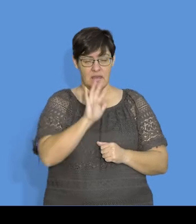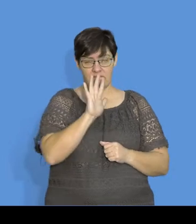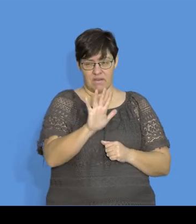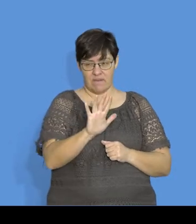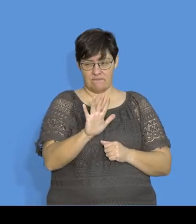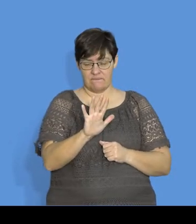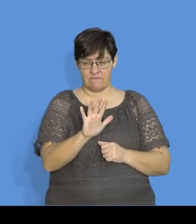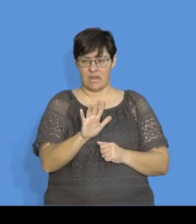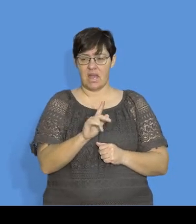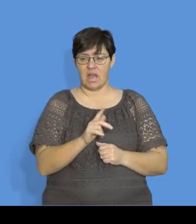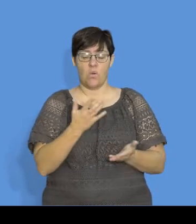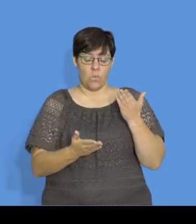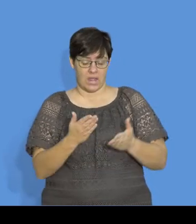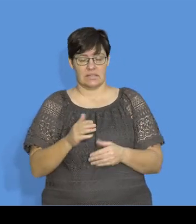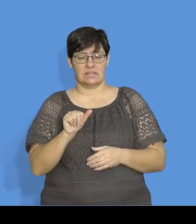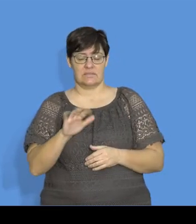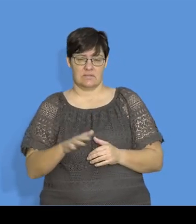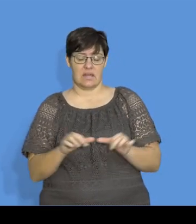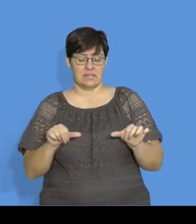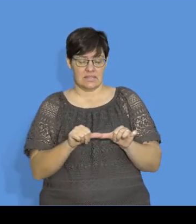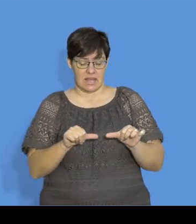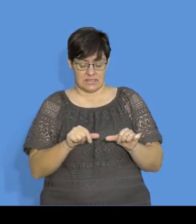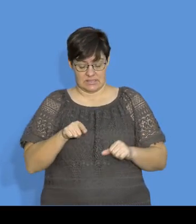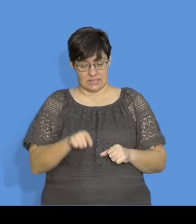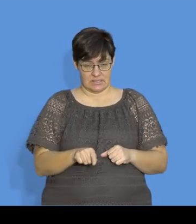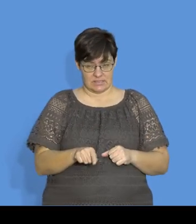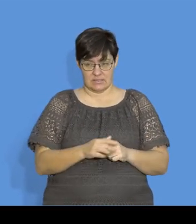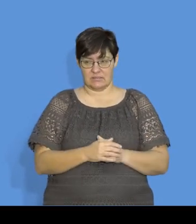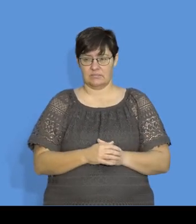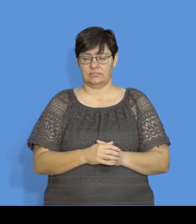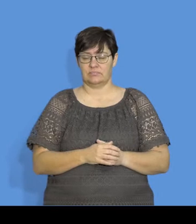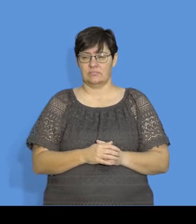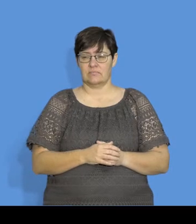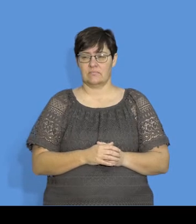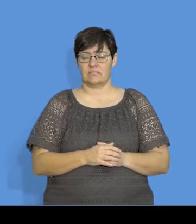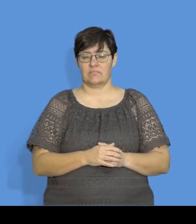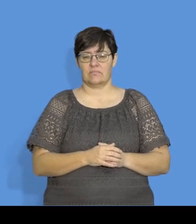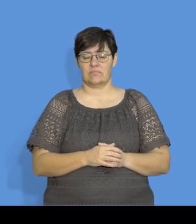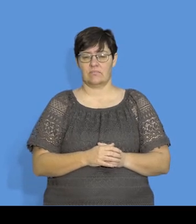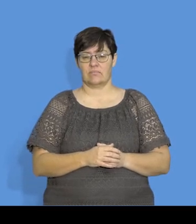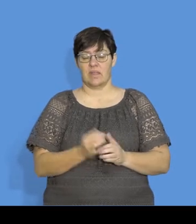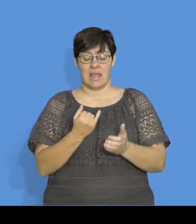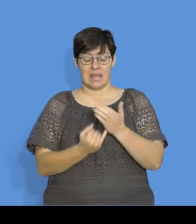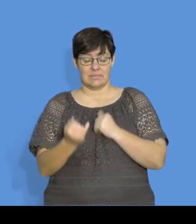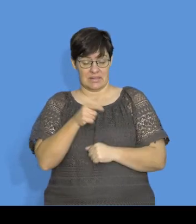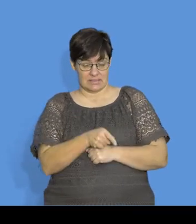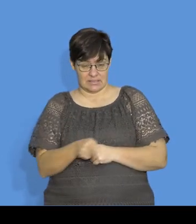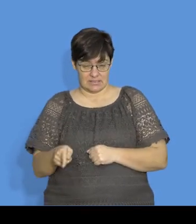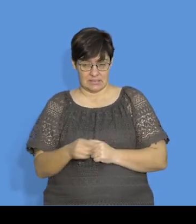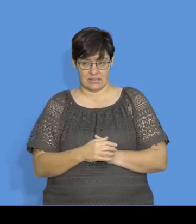5 and 65. Size, which is shoe size there, as independent on the